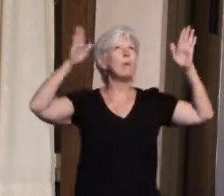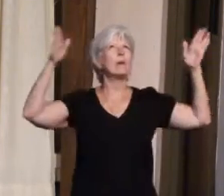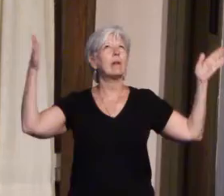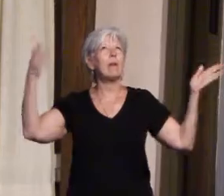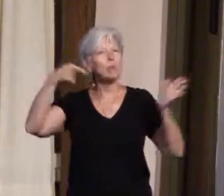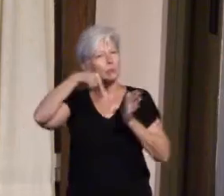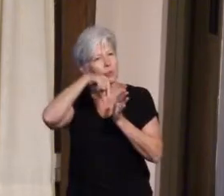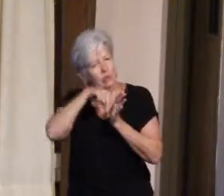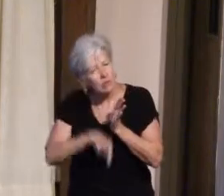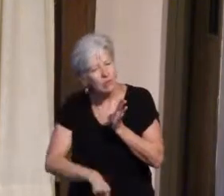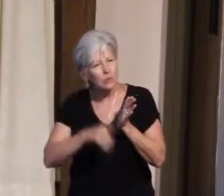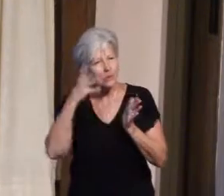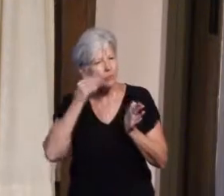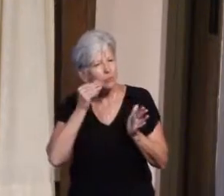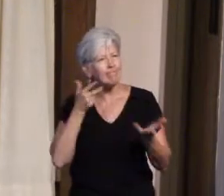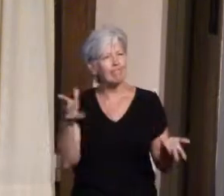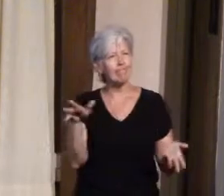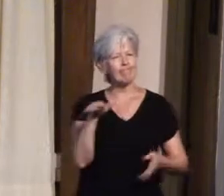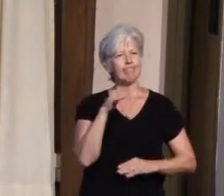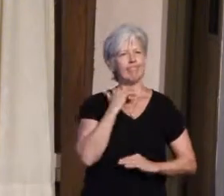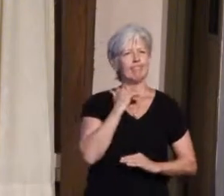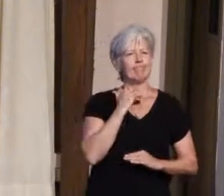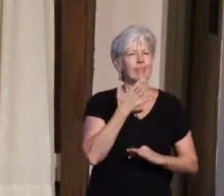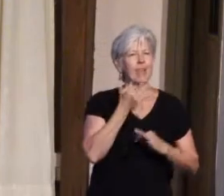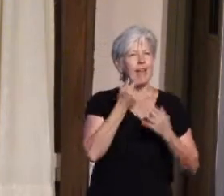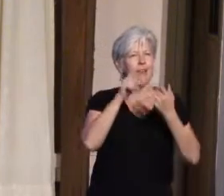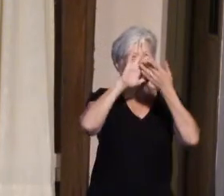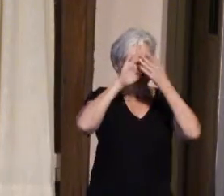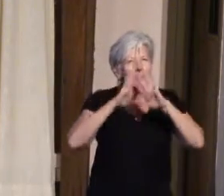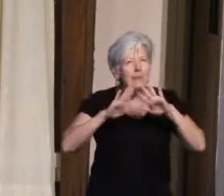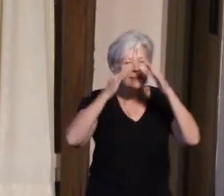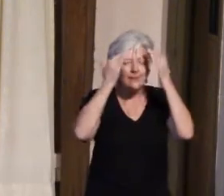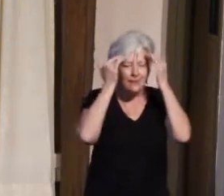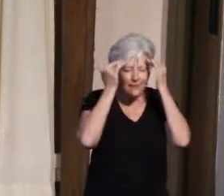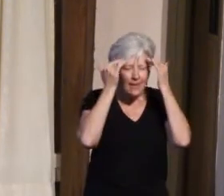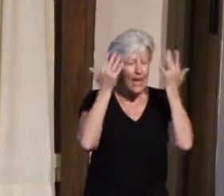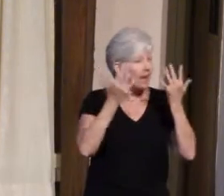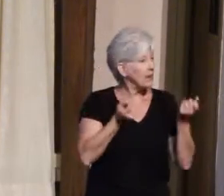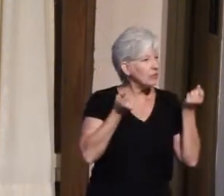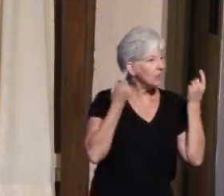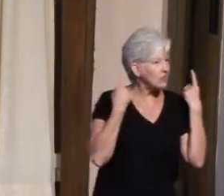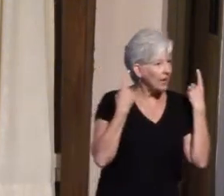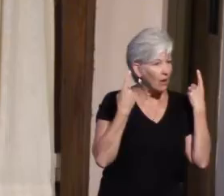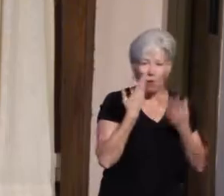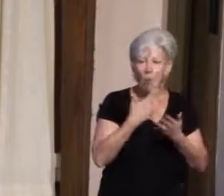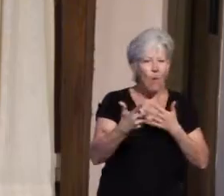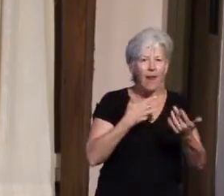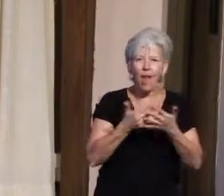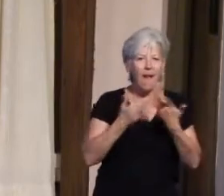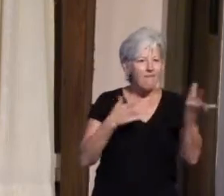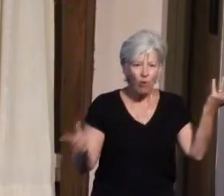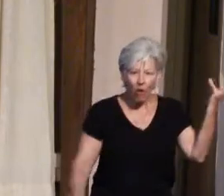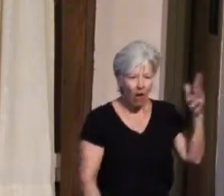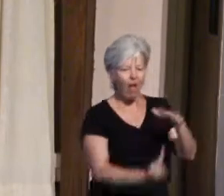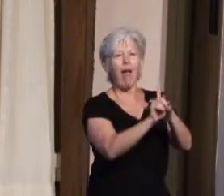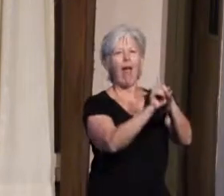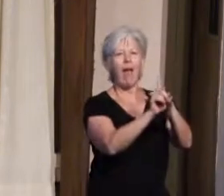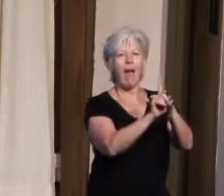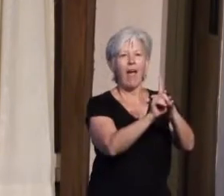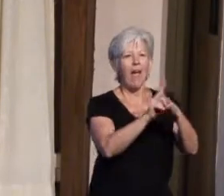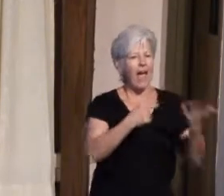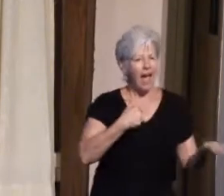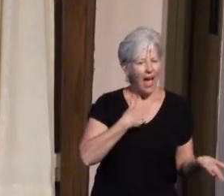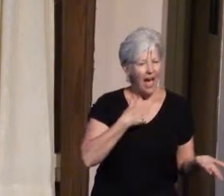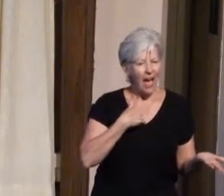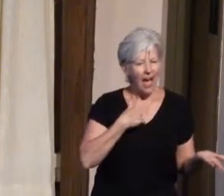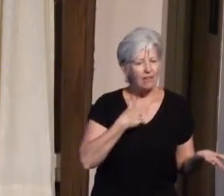mind, of understanding that whatever comes into my life, I have everything I need